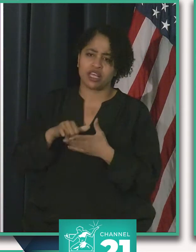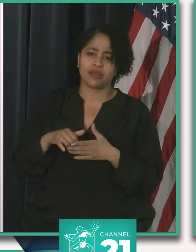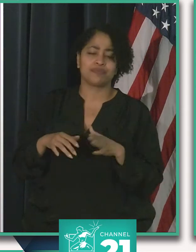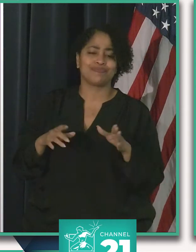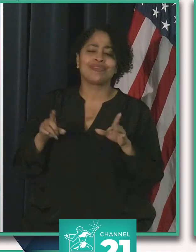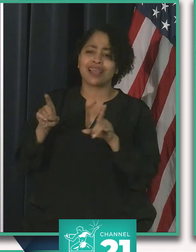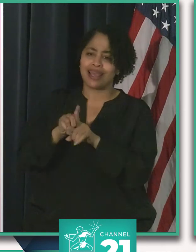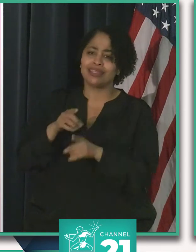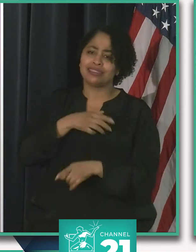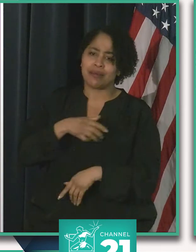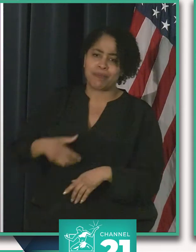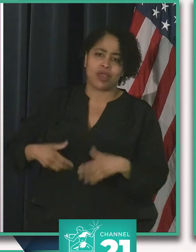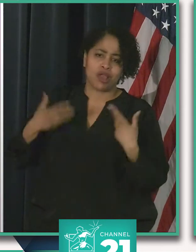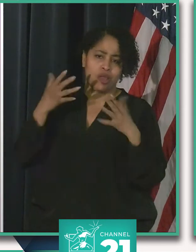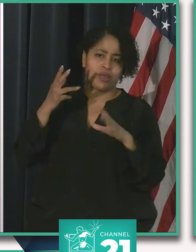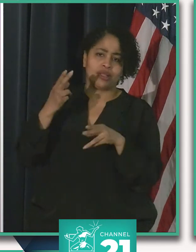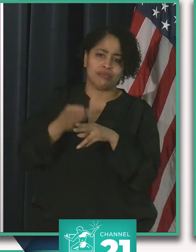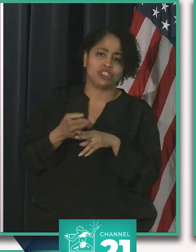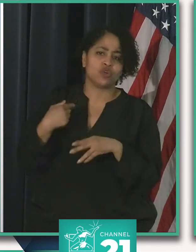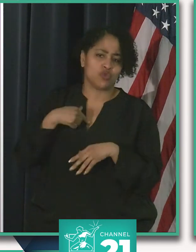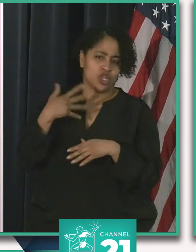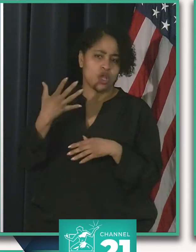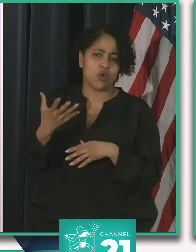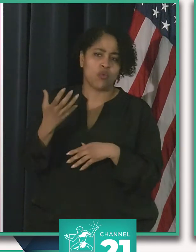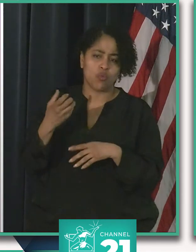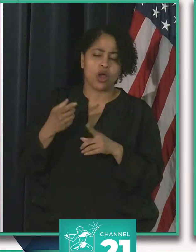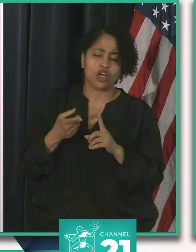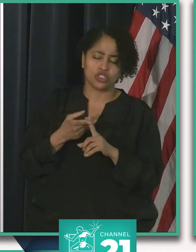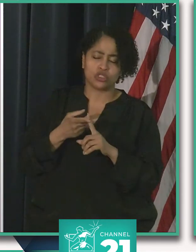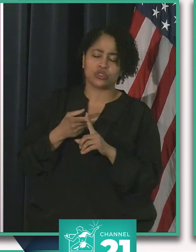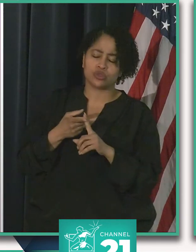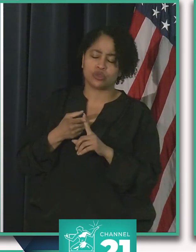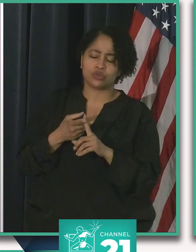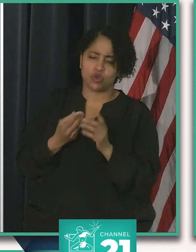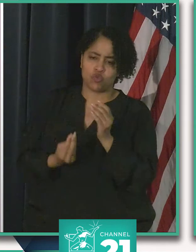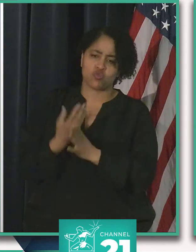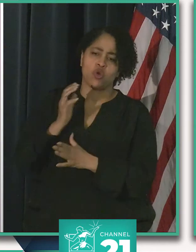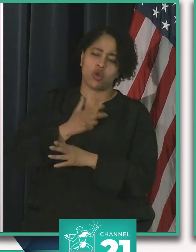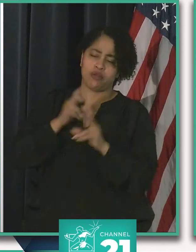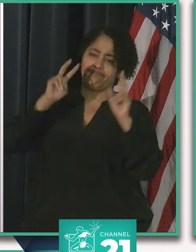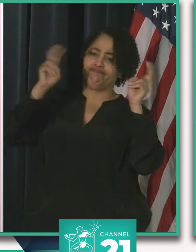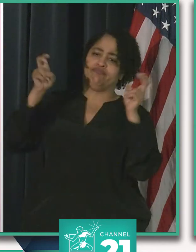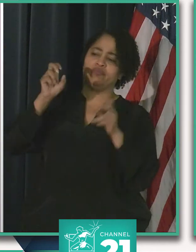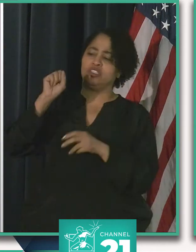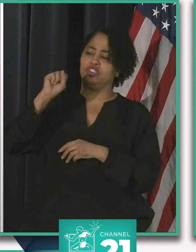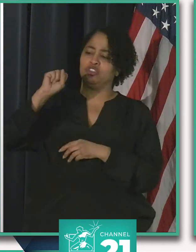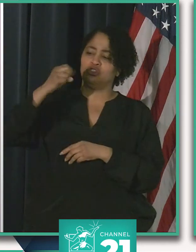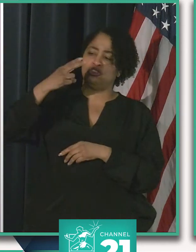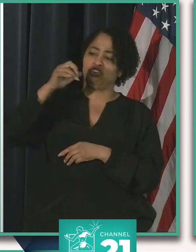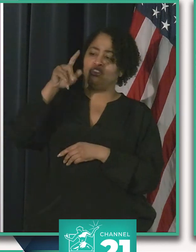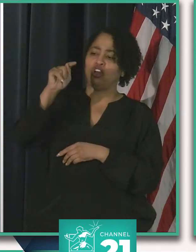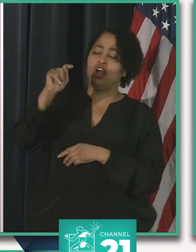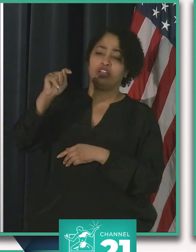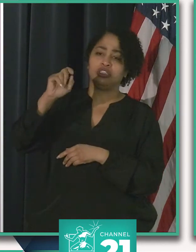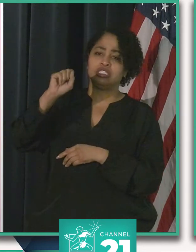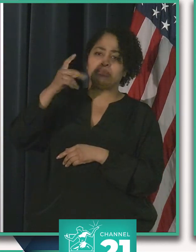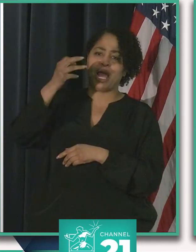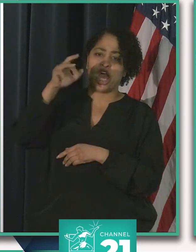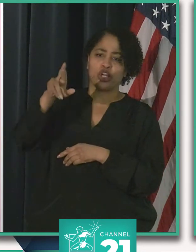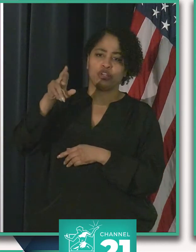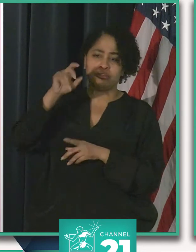indicated, we want to expand ShotSpotter. We know it works, but as we begin to roll that